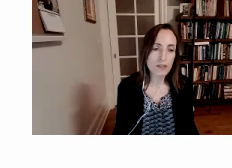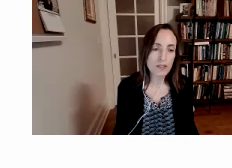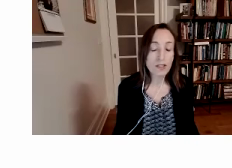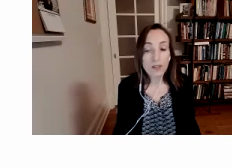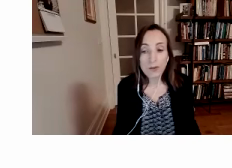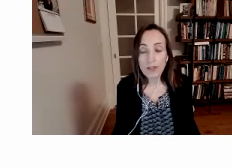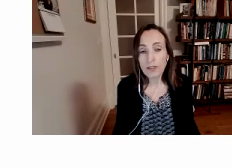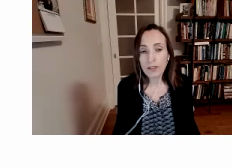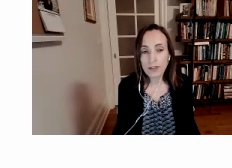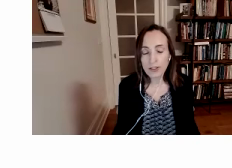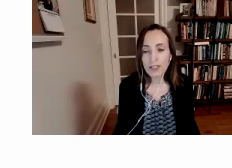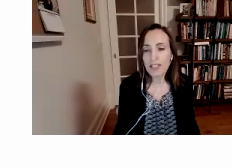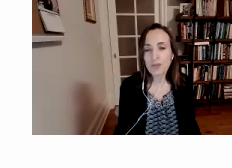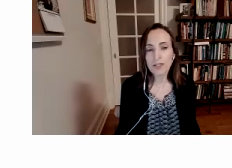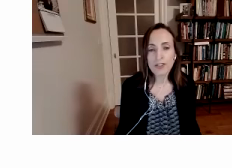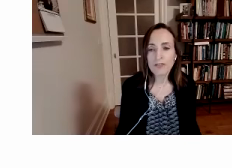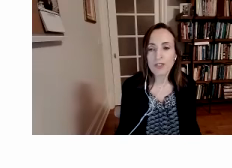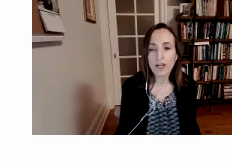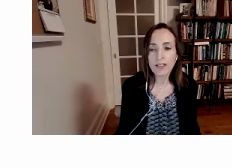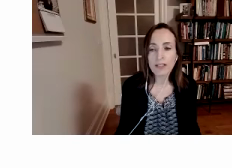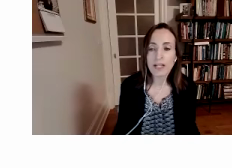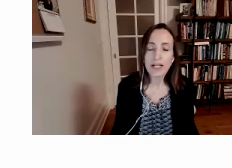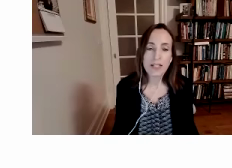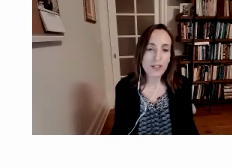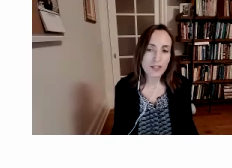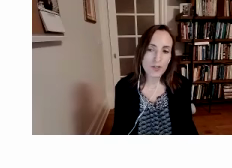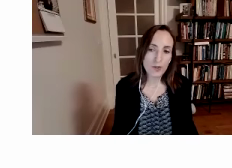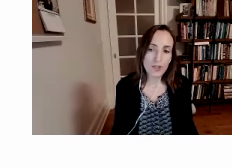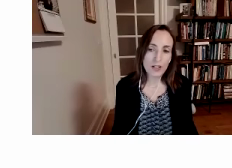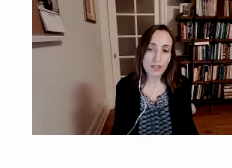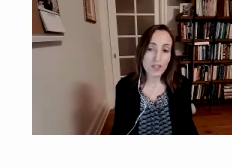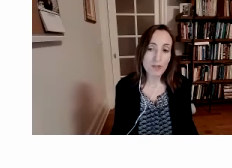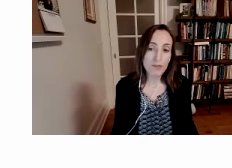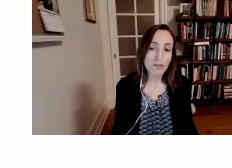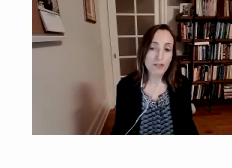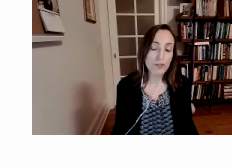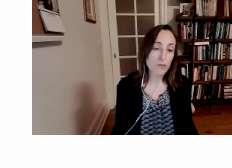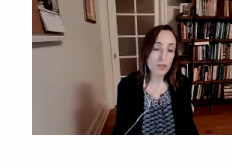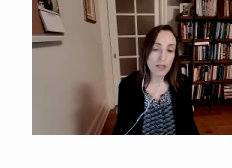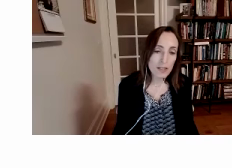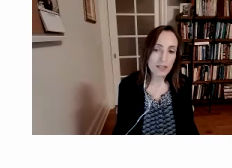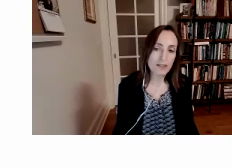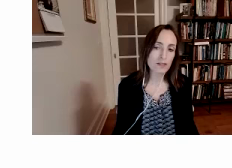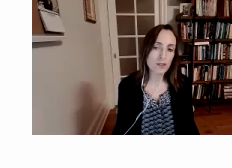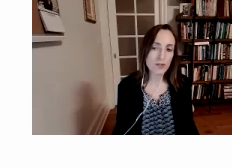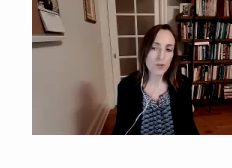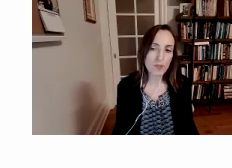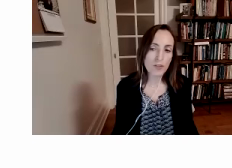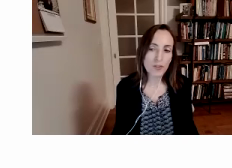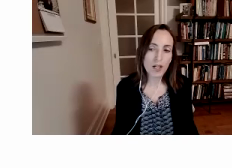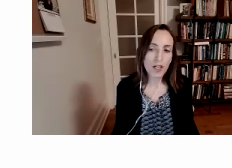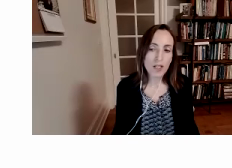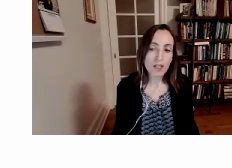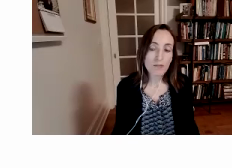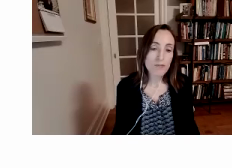word. Or an alternative explanation of this finding is that the discourse context may be rendered more salient in heard